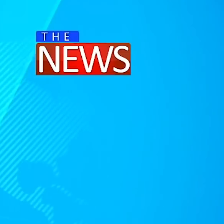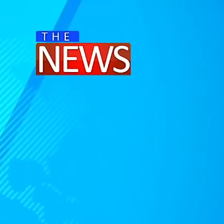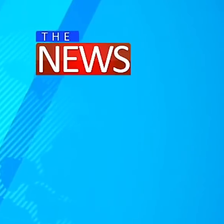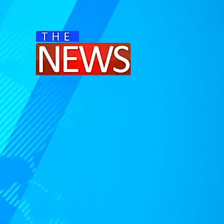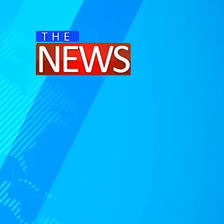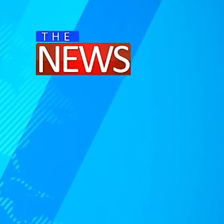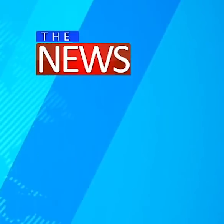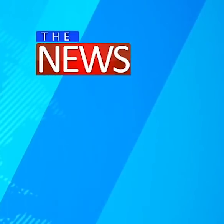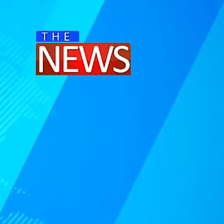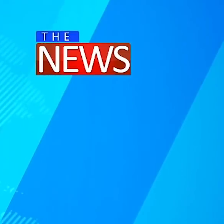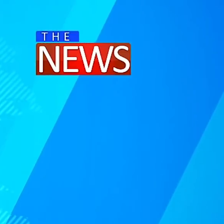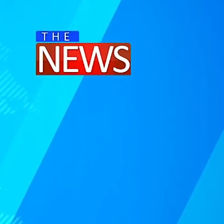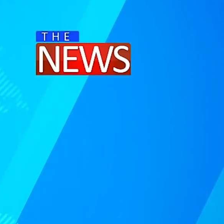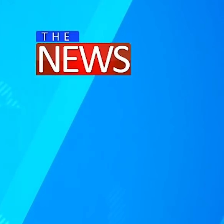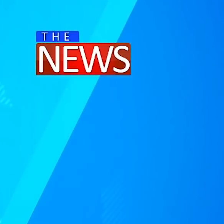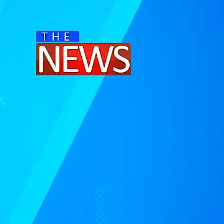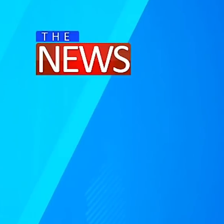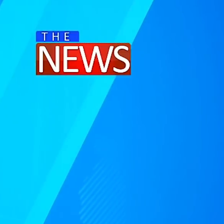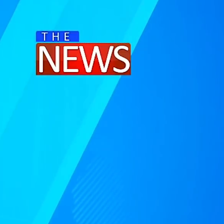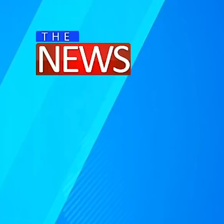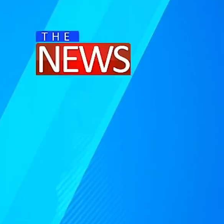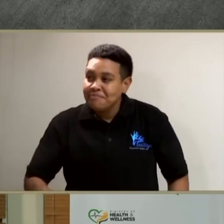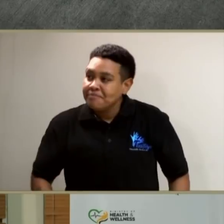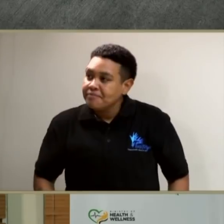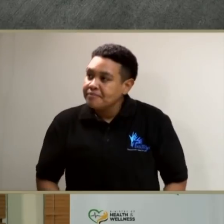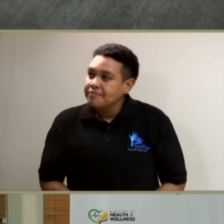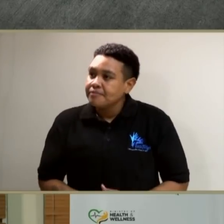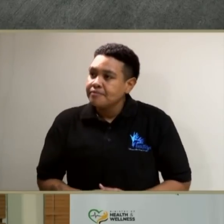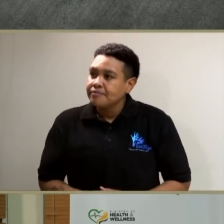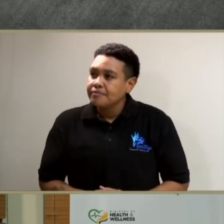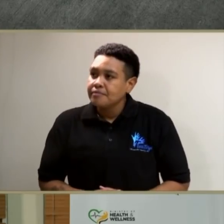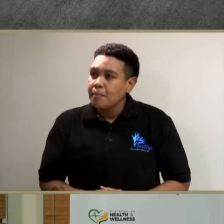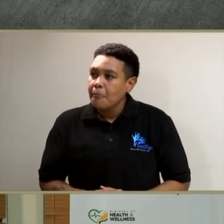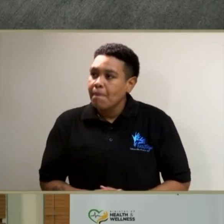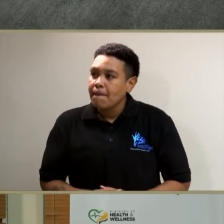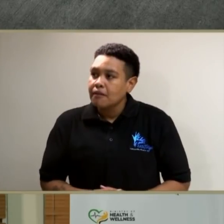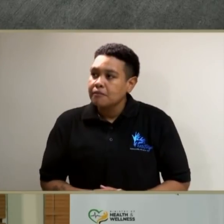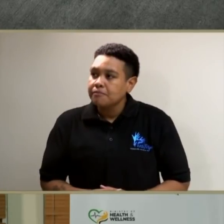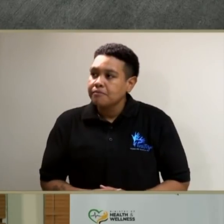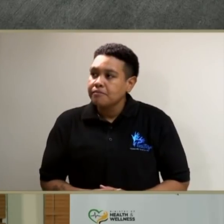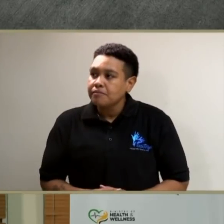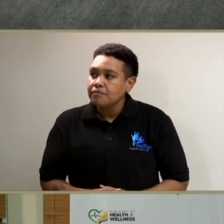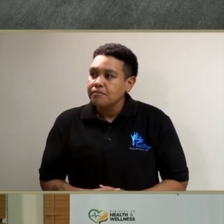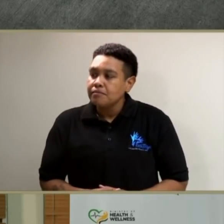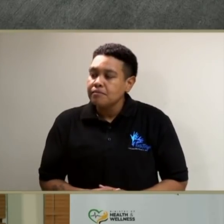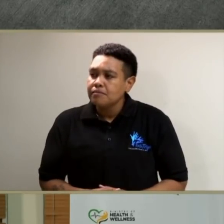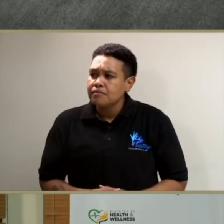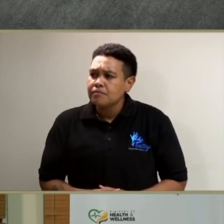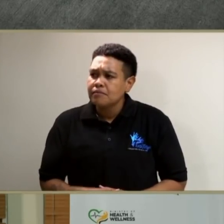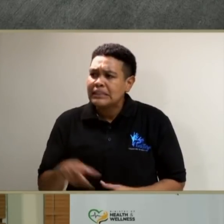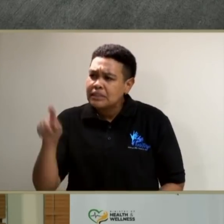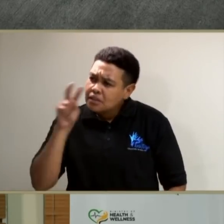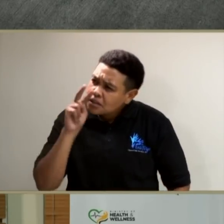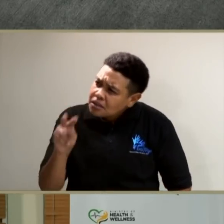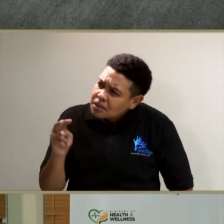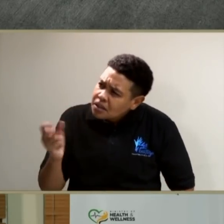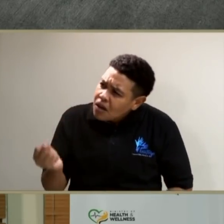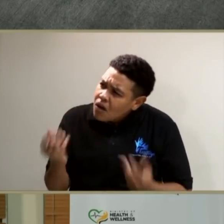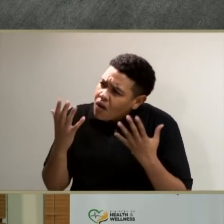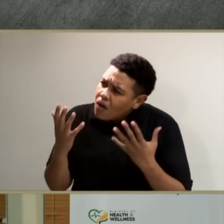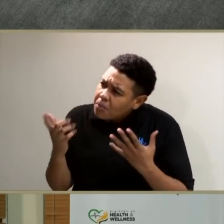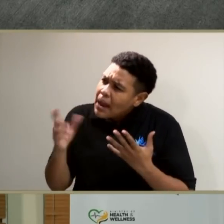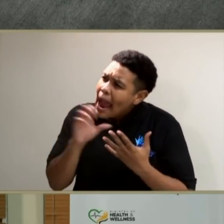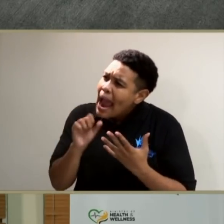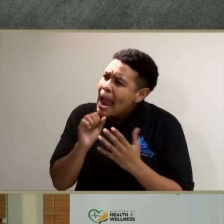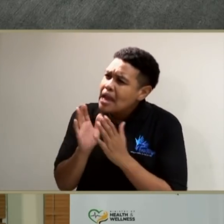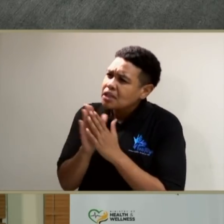fatalities are seen among our seniors. With respect to the type of cases that we're seeing in terms of the age